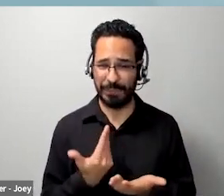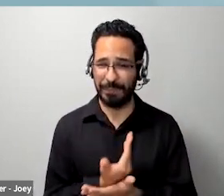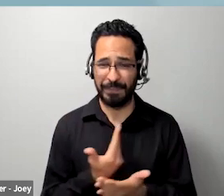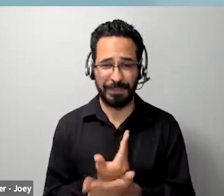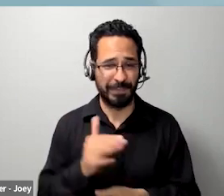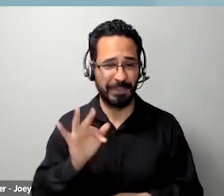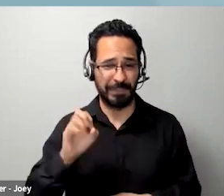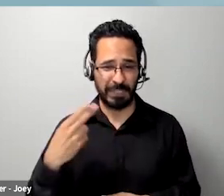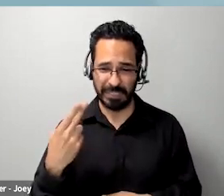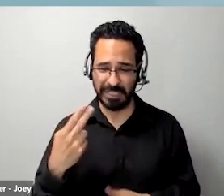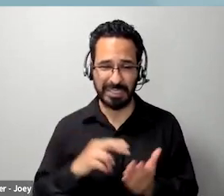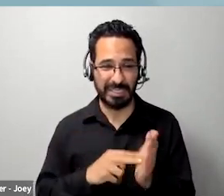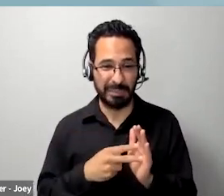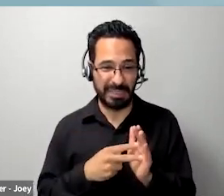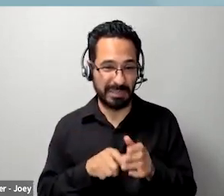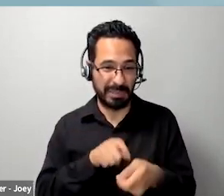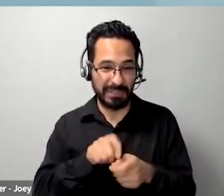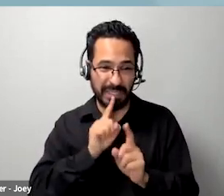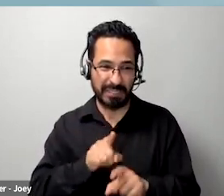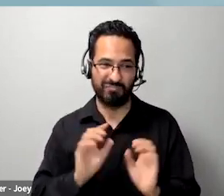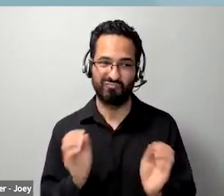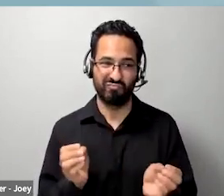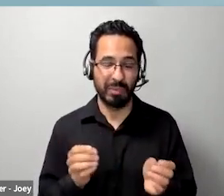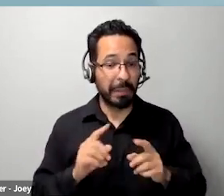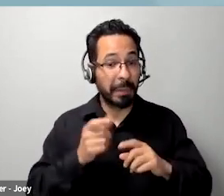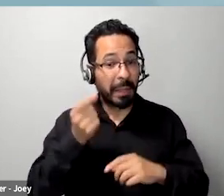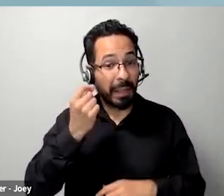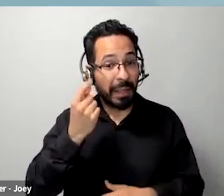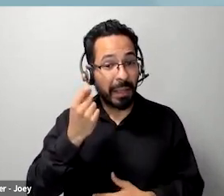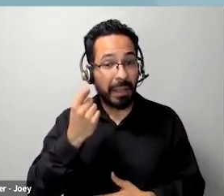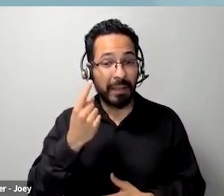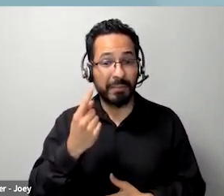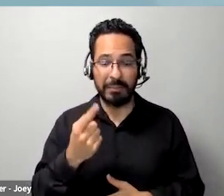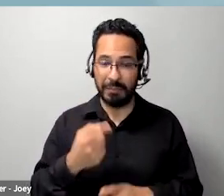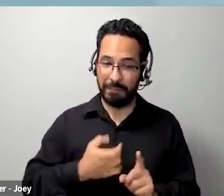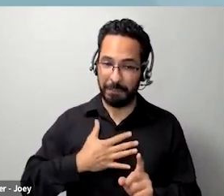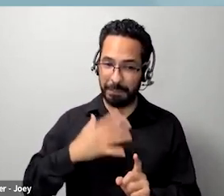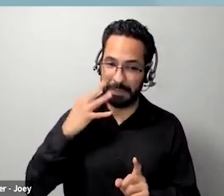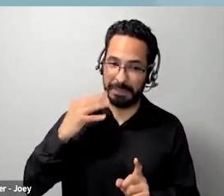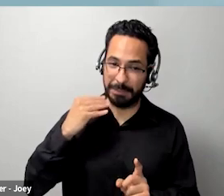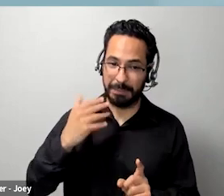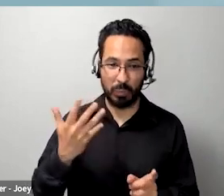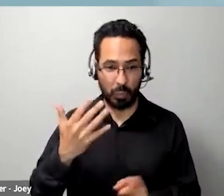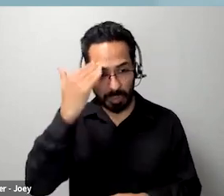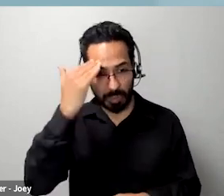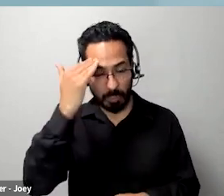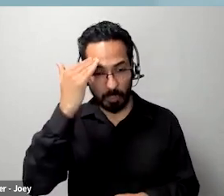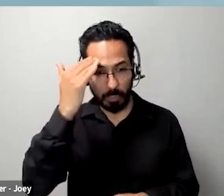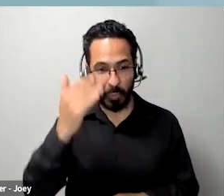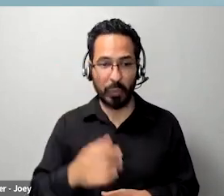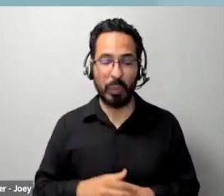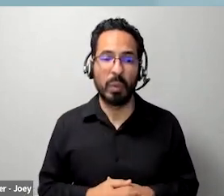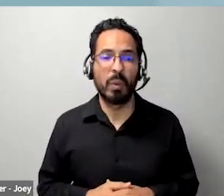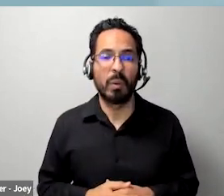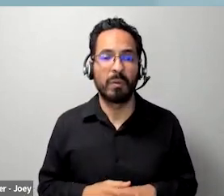there aren't specific answers. However, from what I know, from my experience on